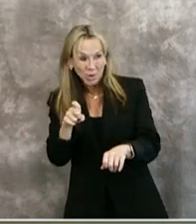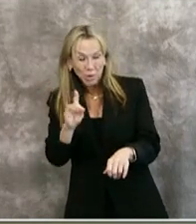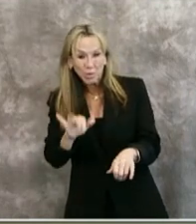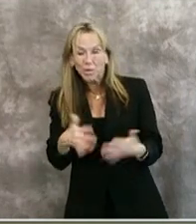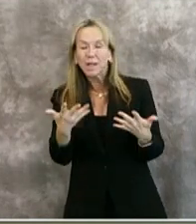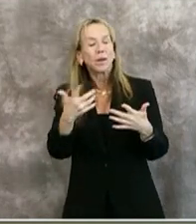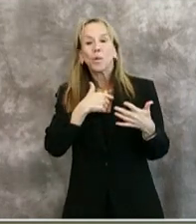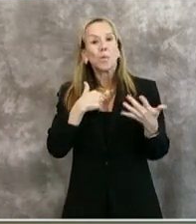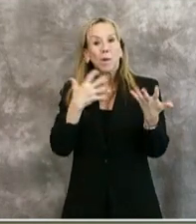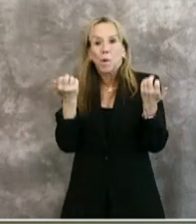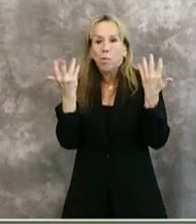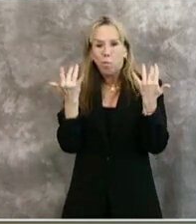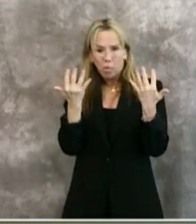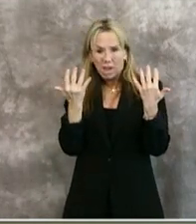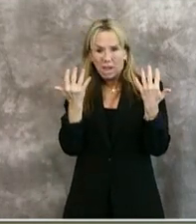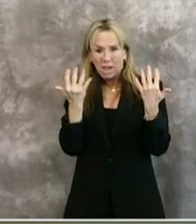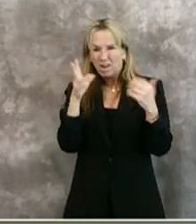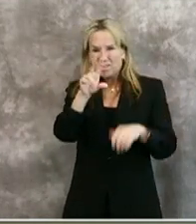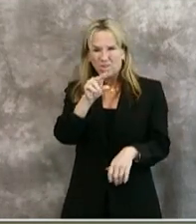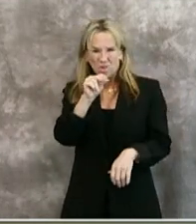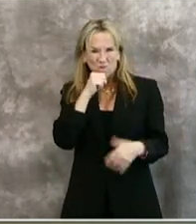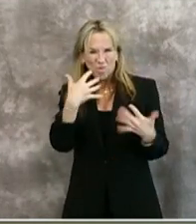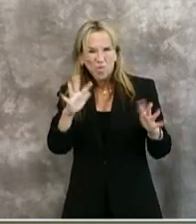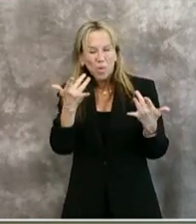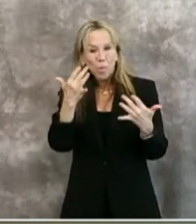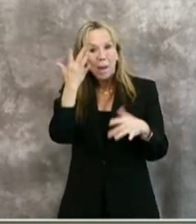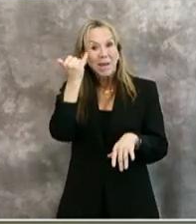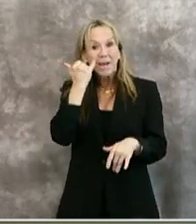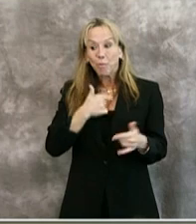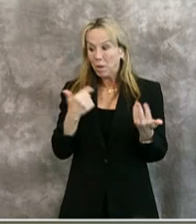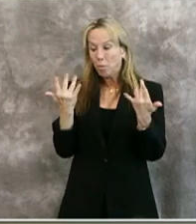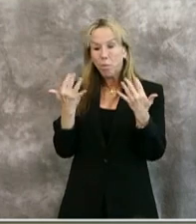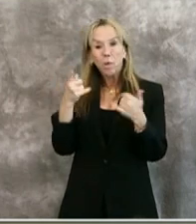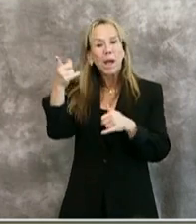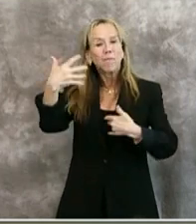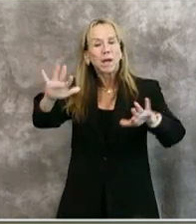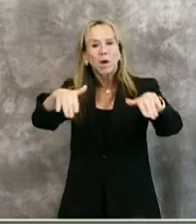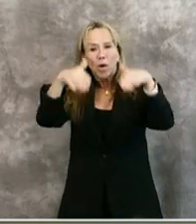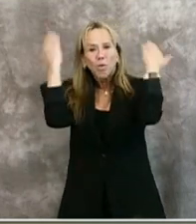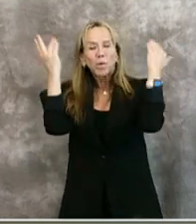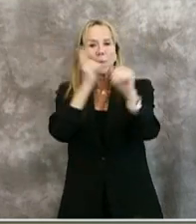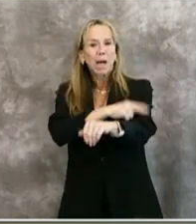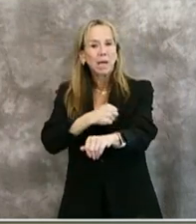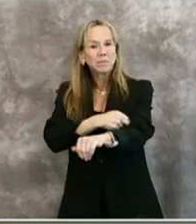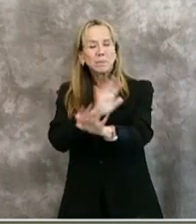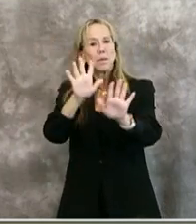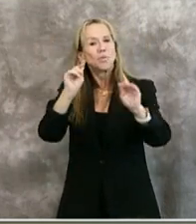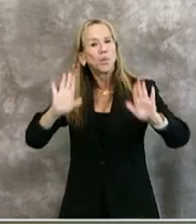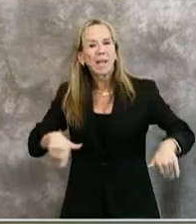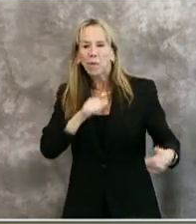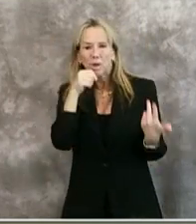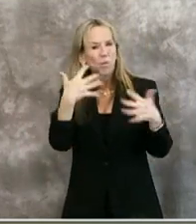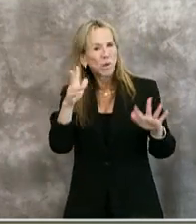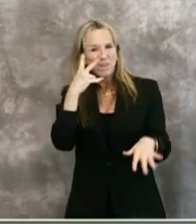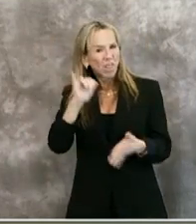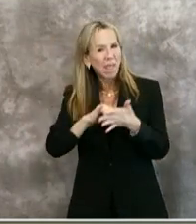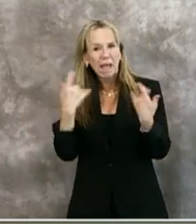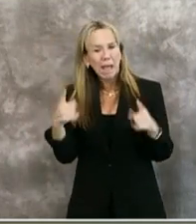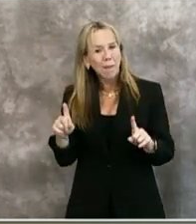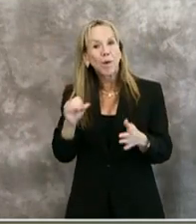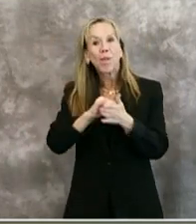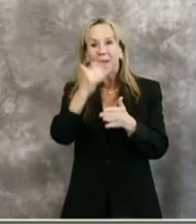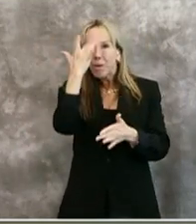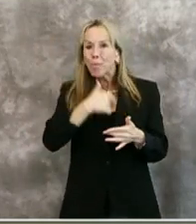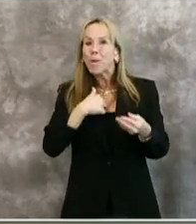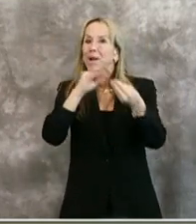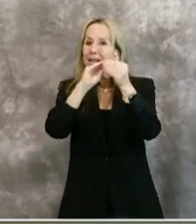until your healthcare system is overwhelmed, by that point, it would be too late. And that is why we have the metrics around cases, outbreaks, percentage of positives,